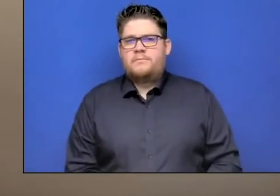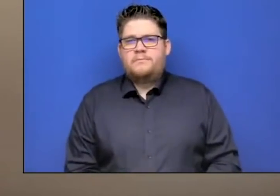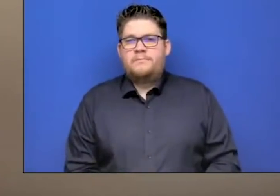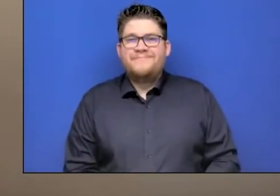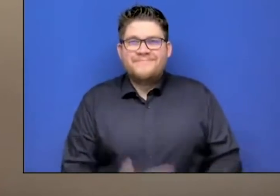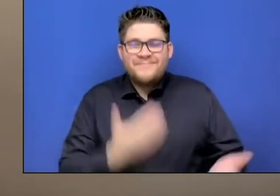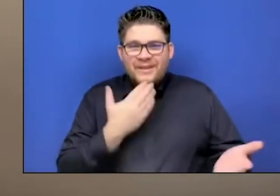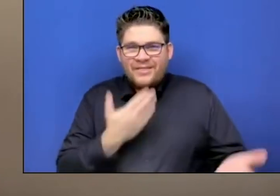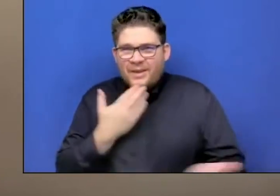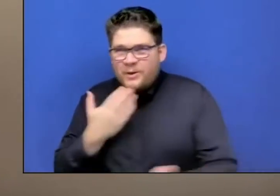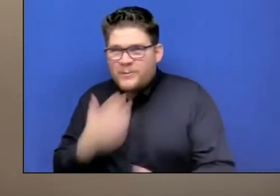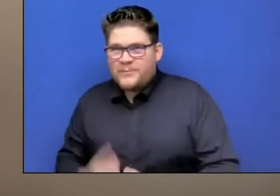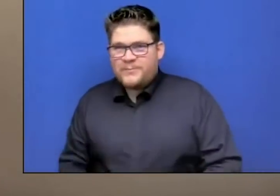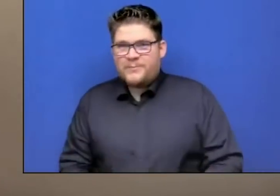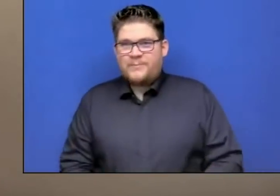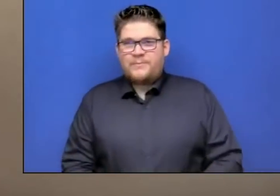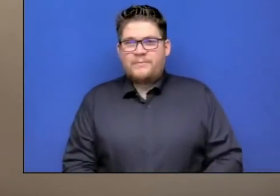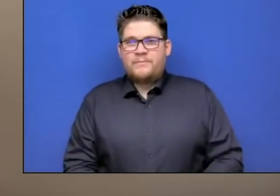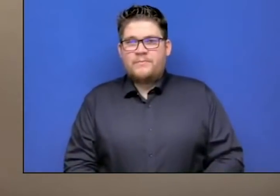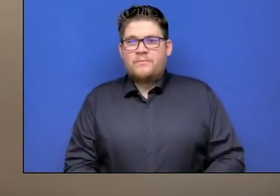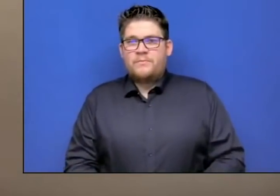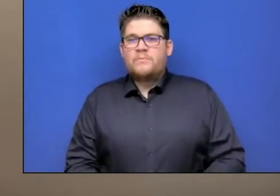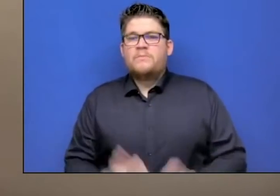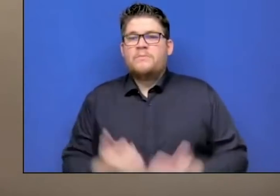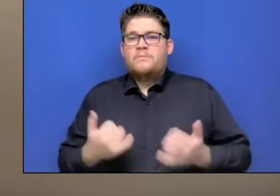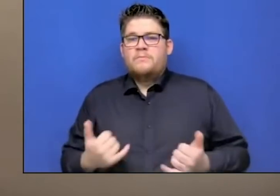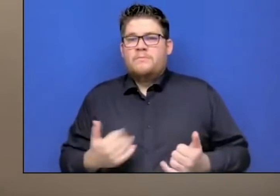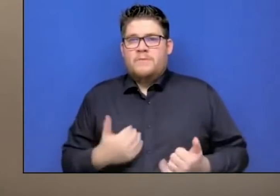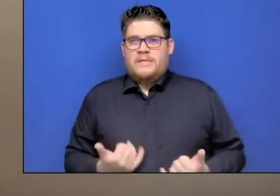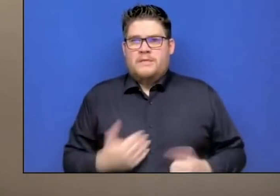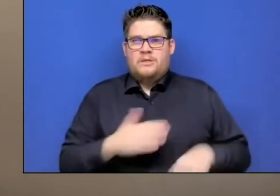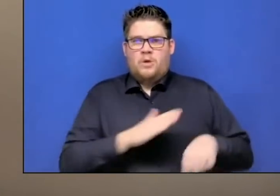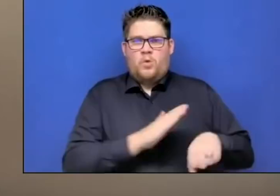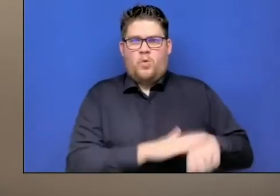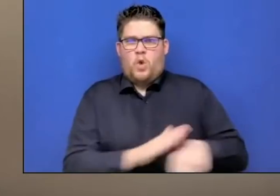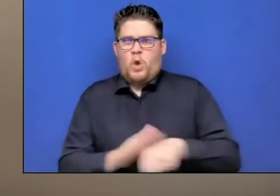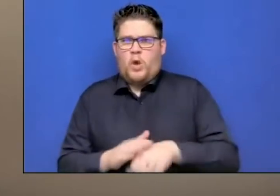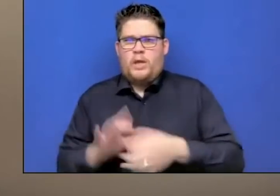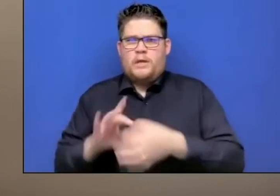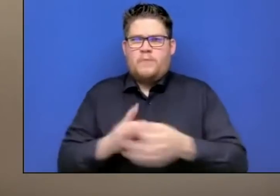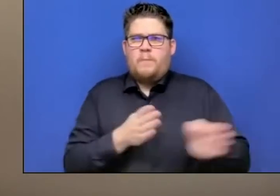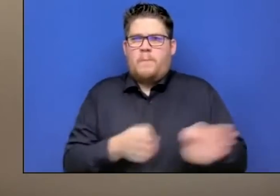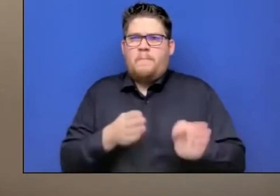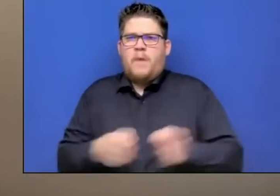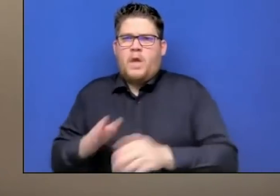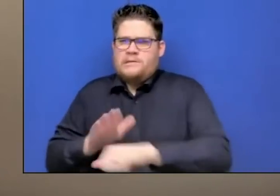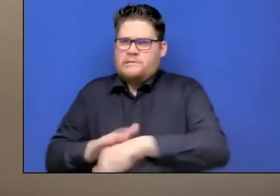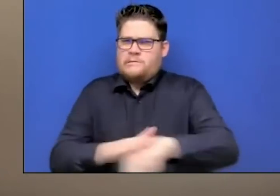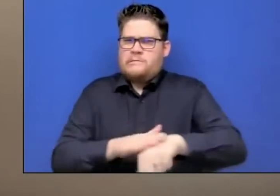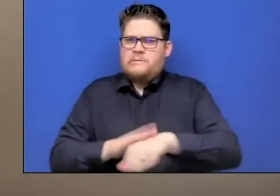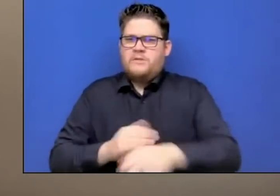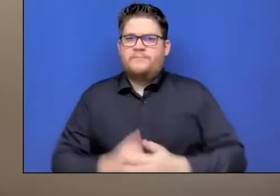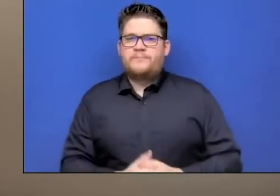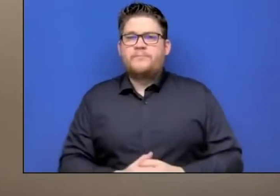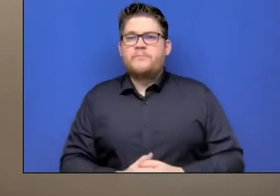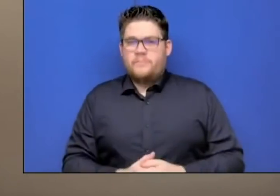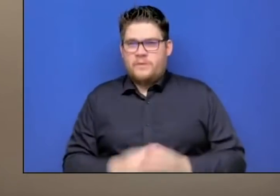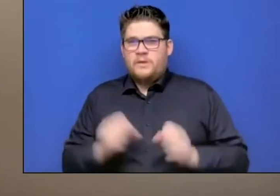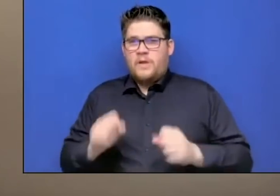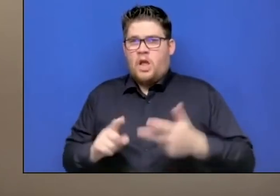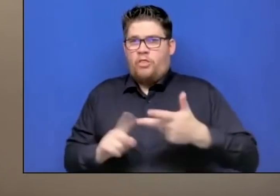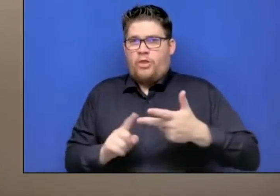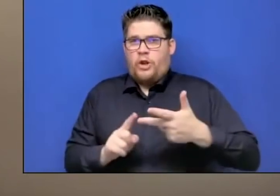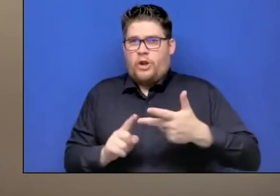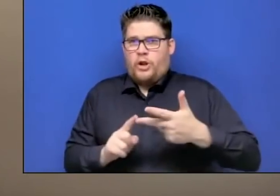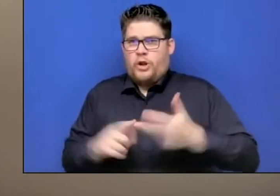preparedness meteorologist, and I have an update for you on the third of three storms. But before I do that, I wanted to